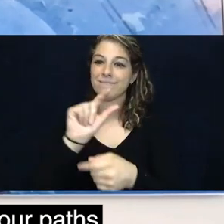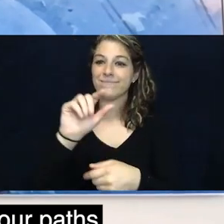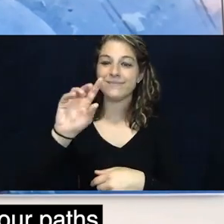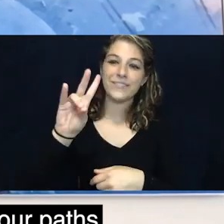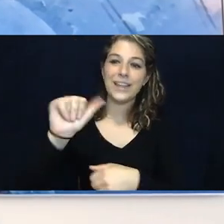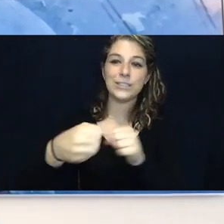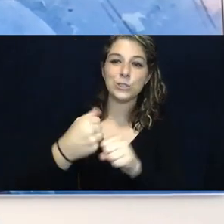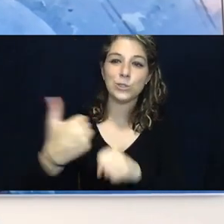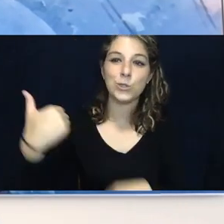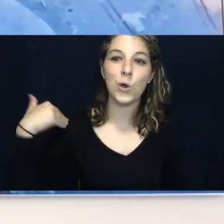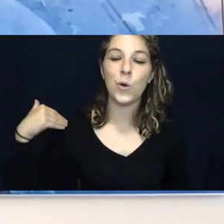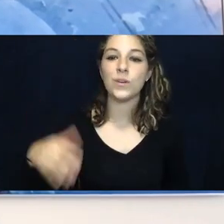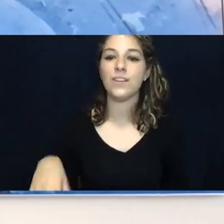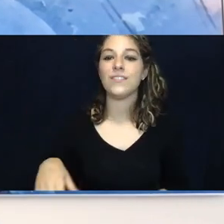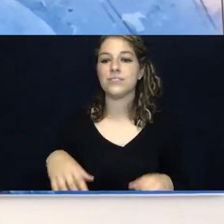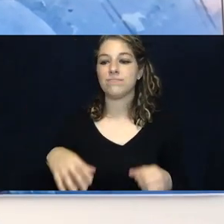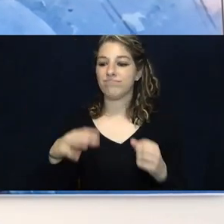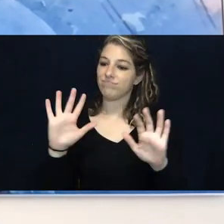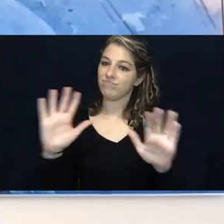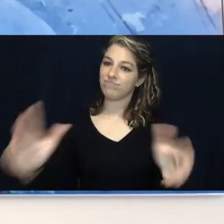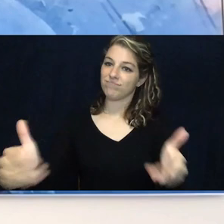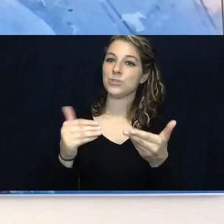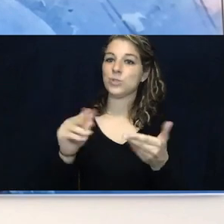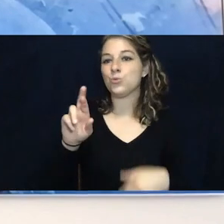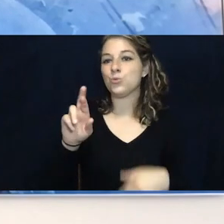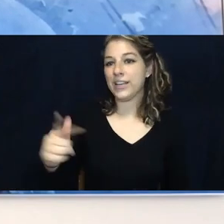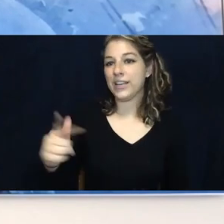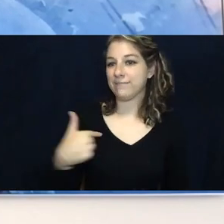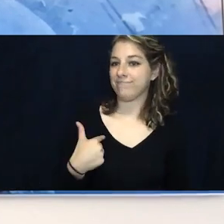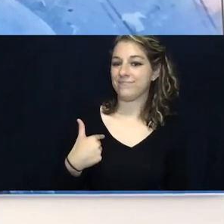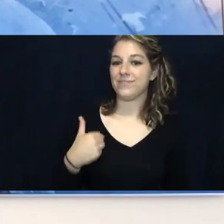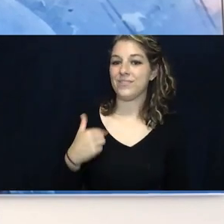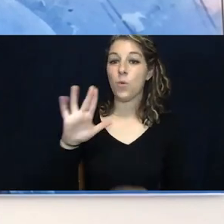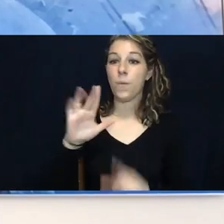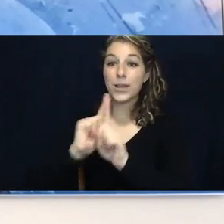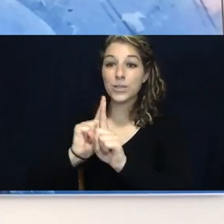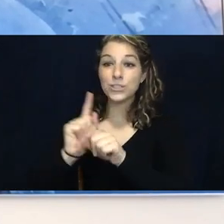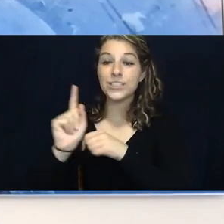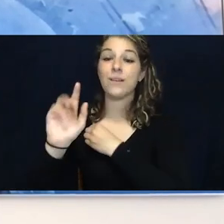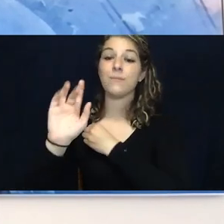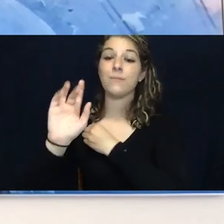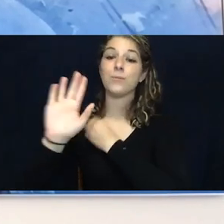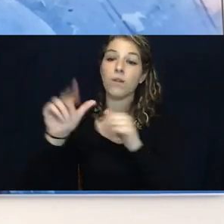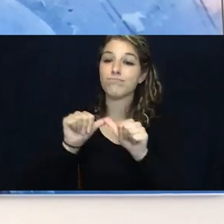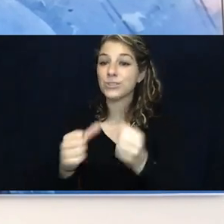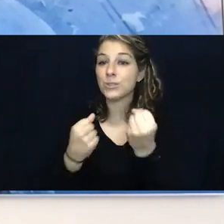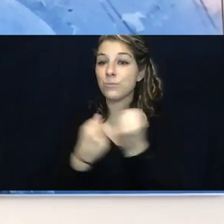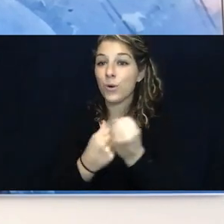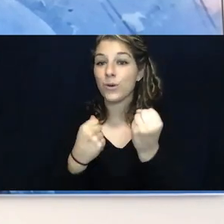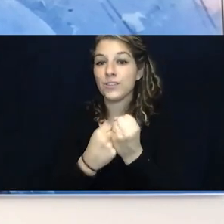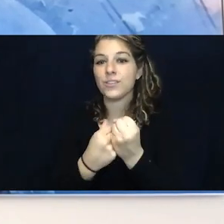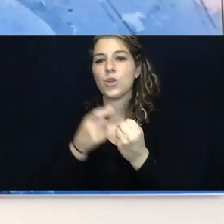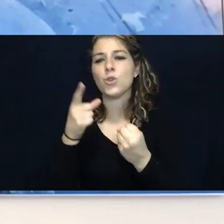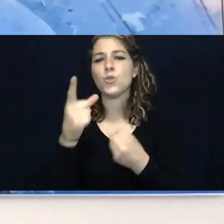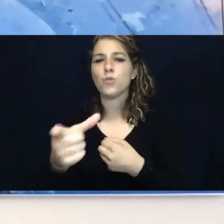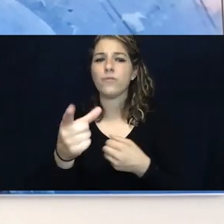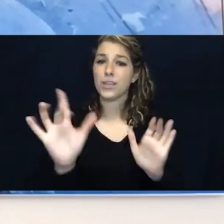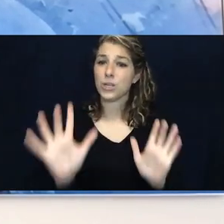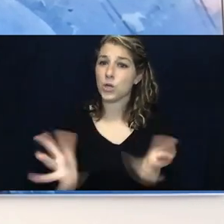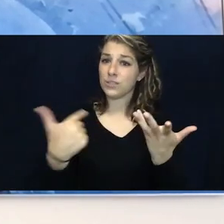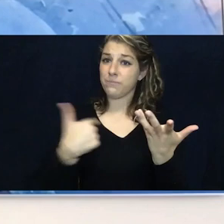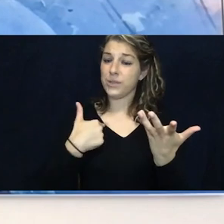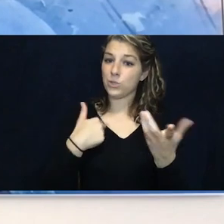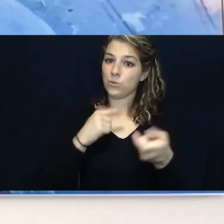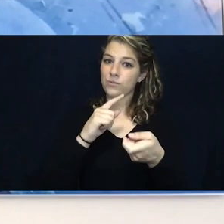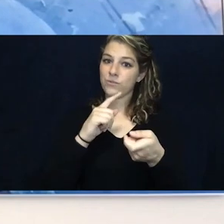7 years ago and for introducing me to Positive Exposure and to Rick, for your mentorship and your ongoing support. You've